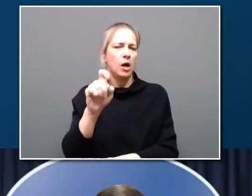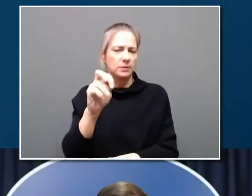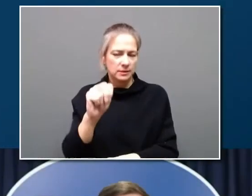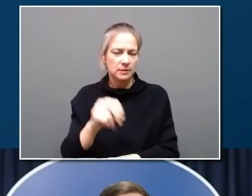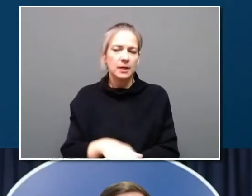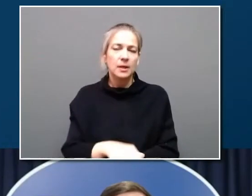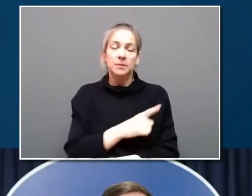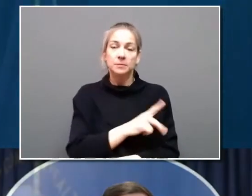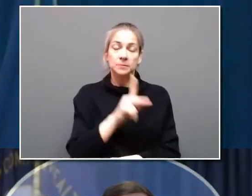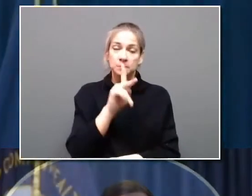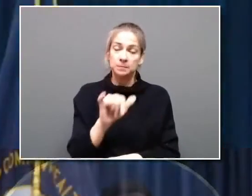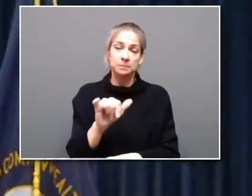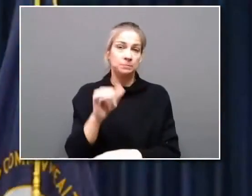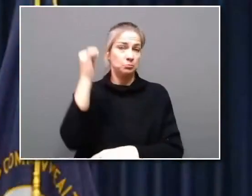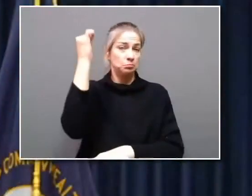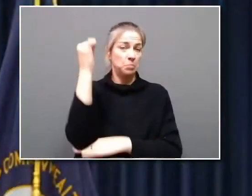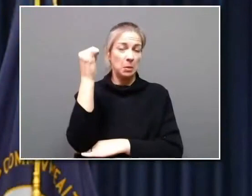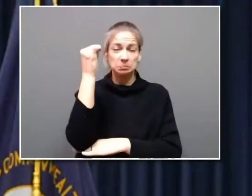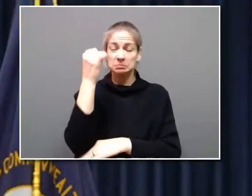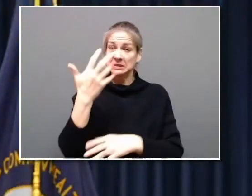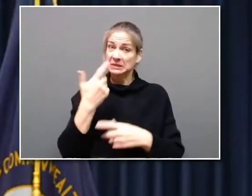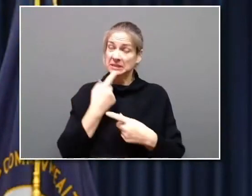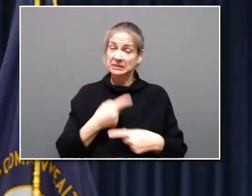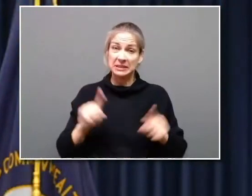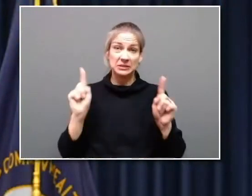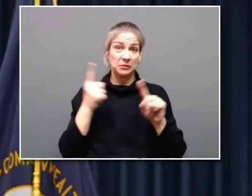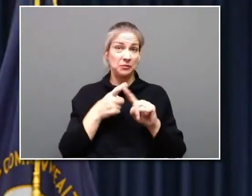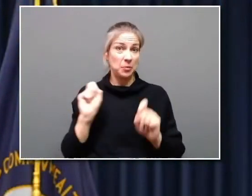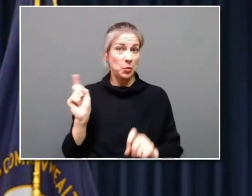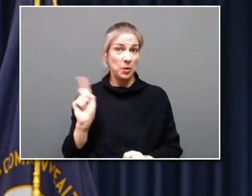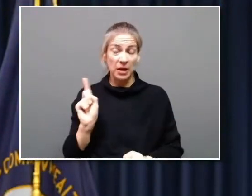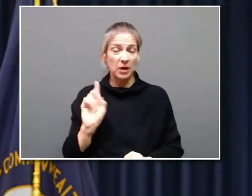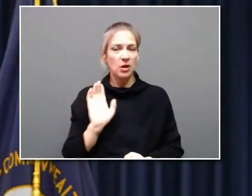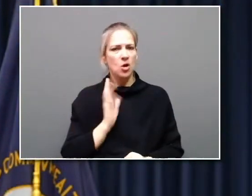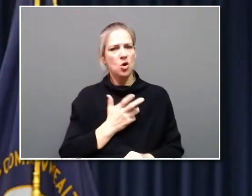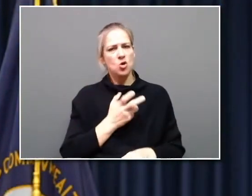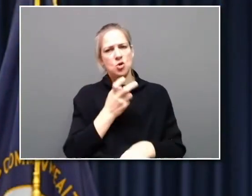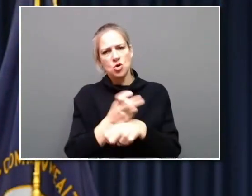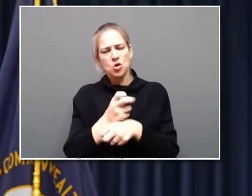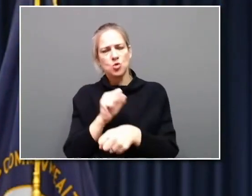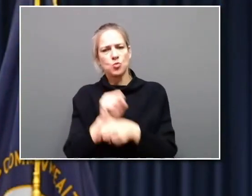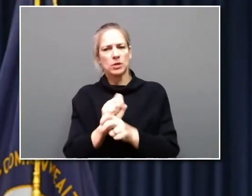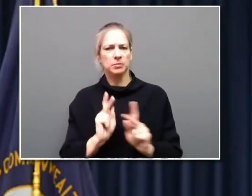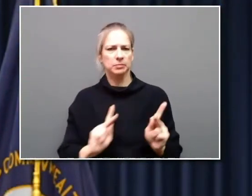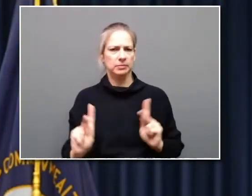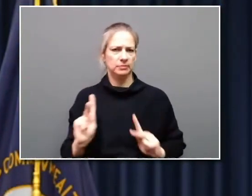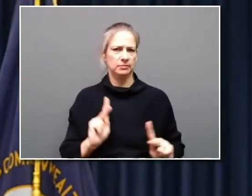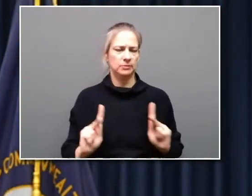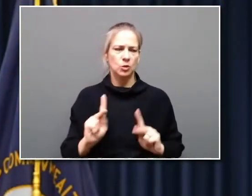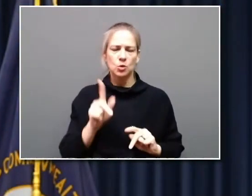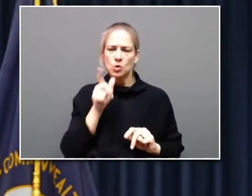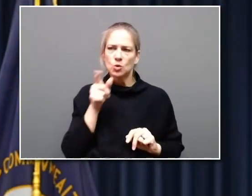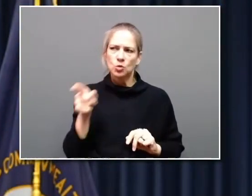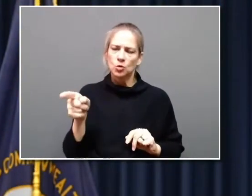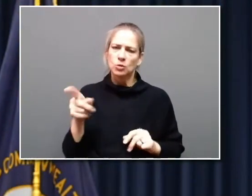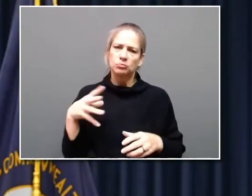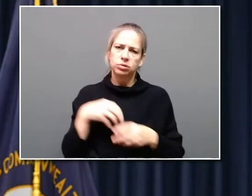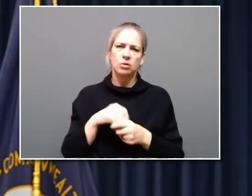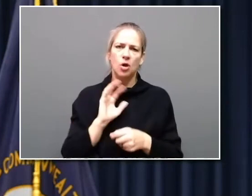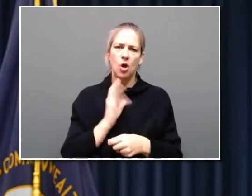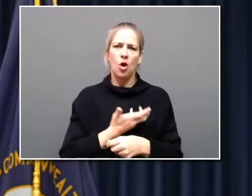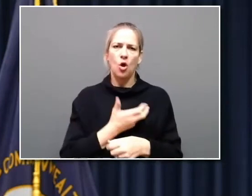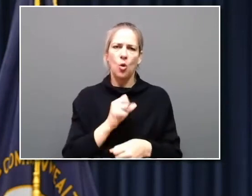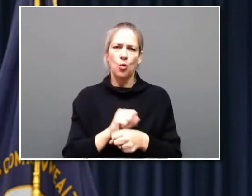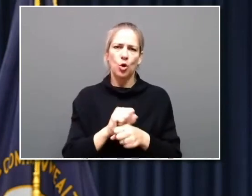record-breaking economic success is directly related to our hard-working individuals that make up our workforce.